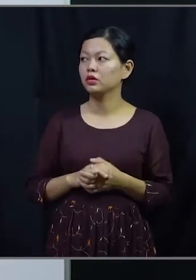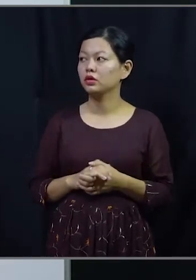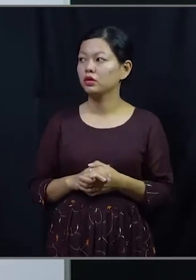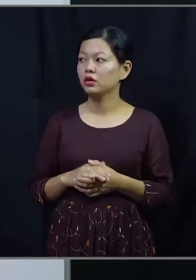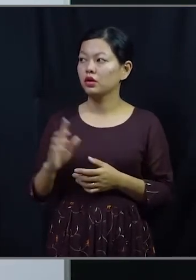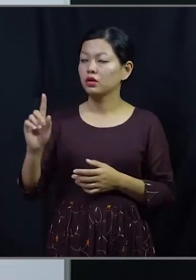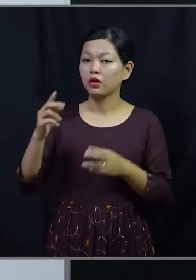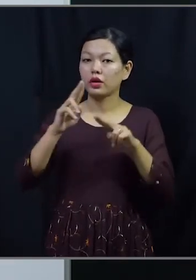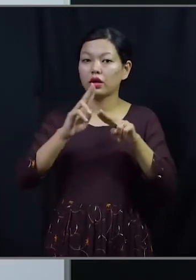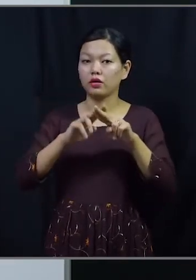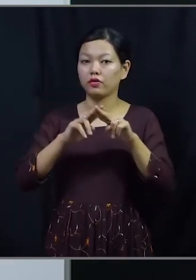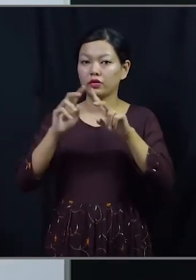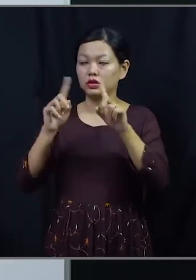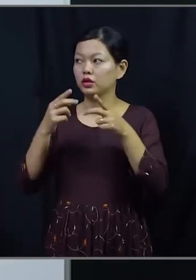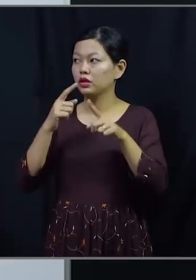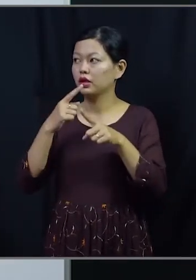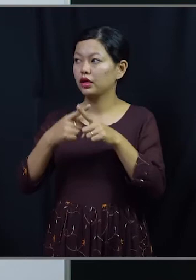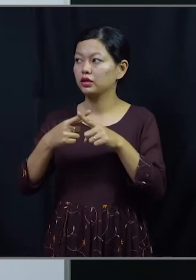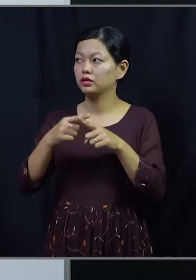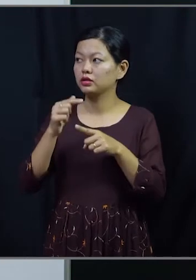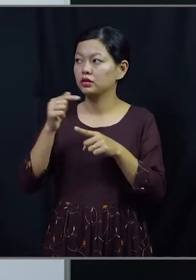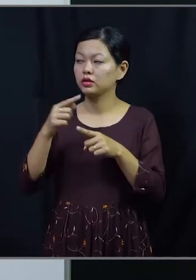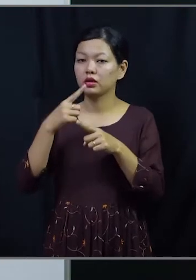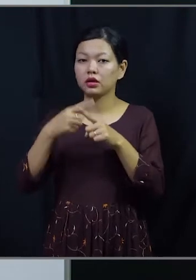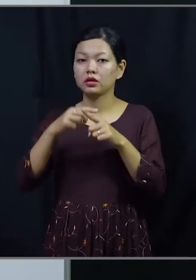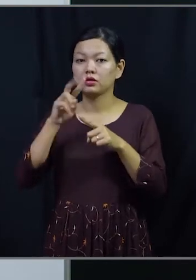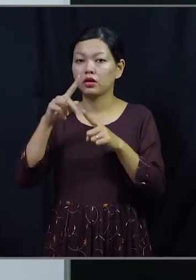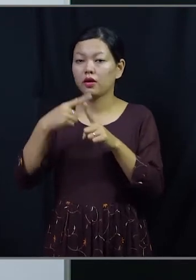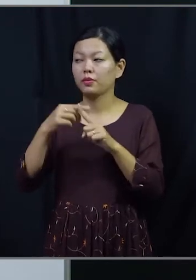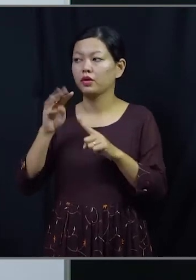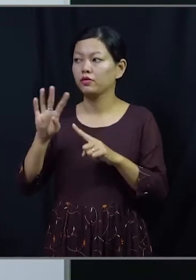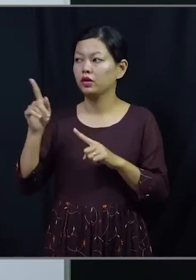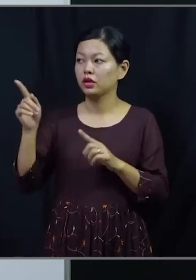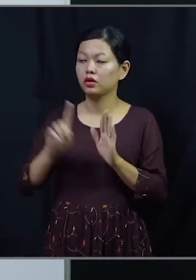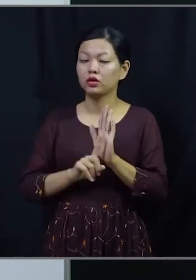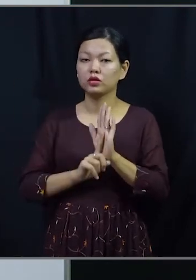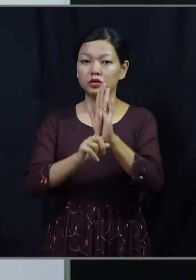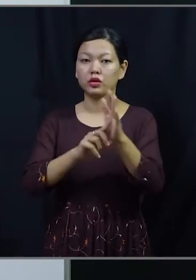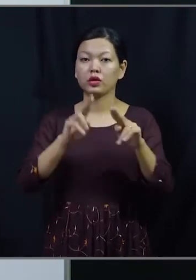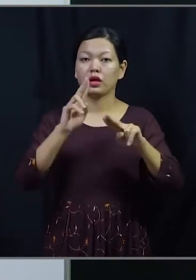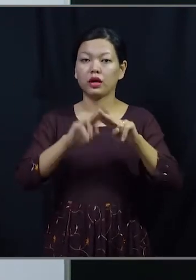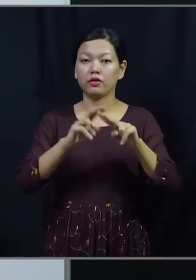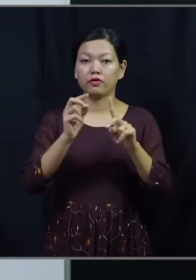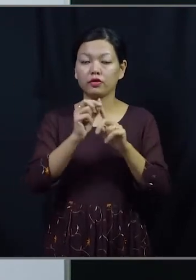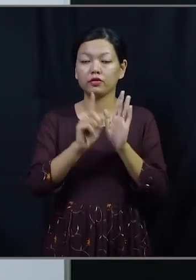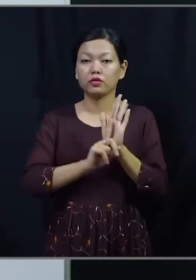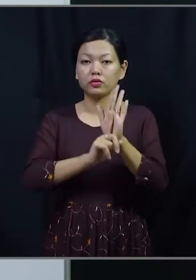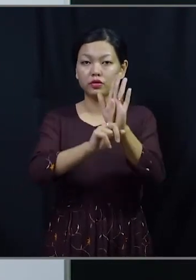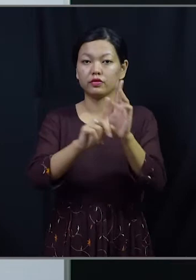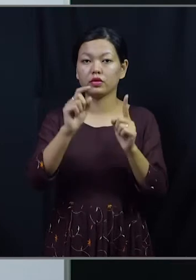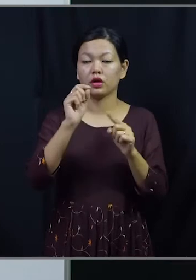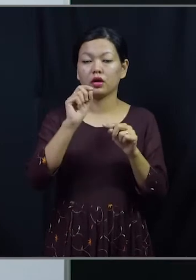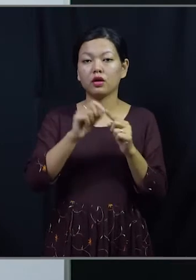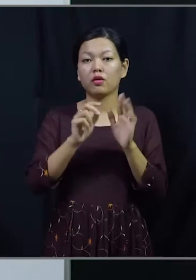4. Show that F is invertible. So we have to prove that F is invertible either by proving